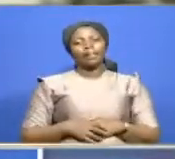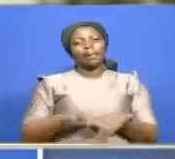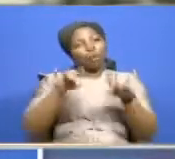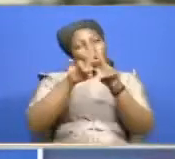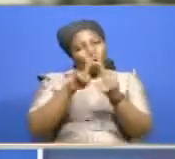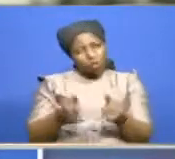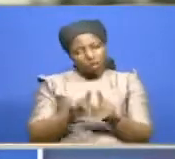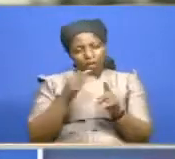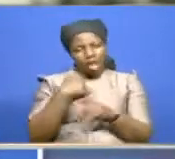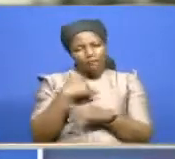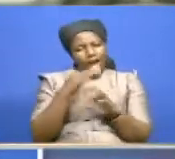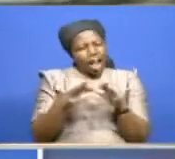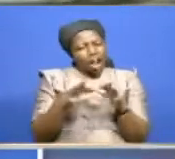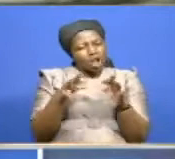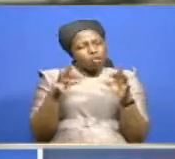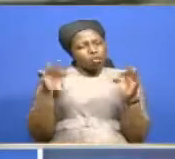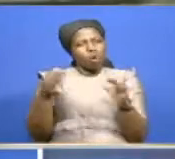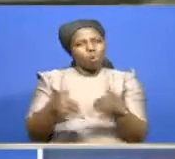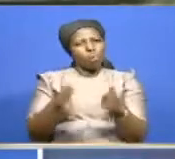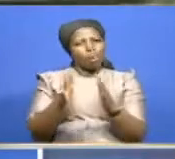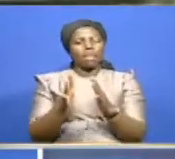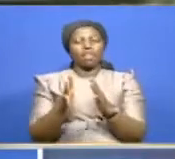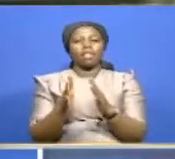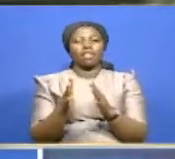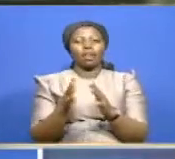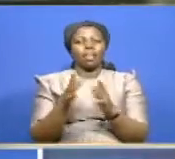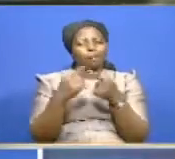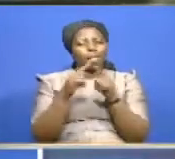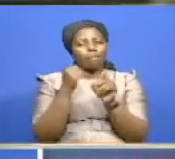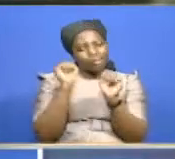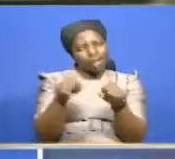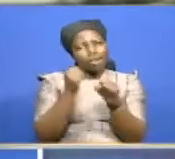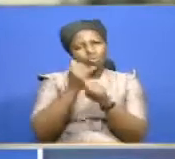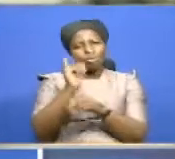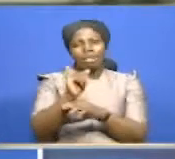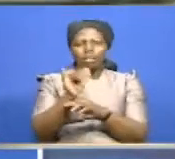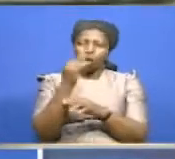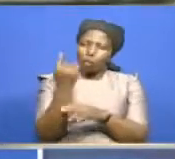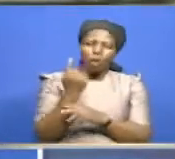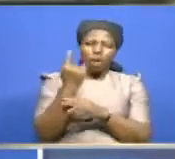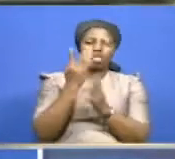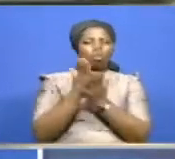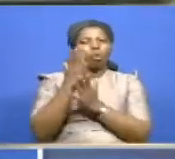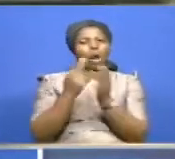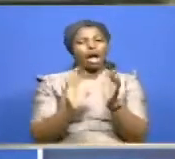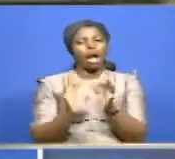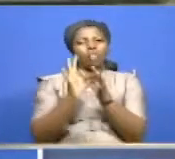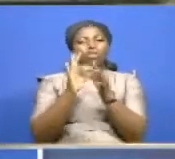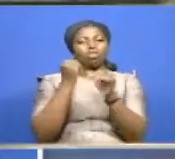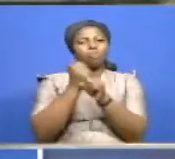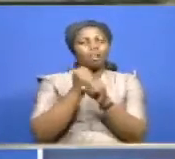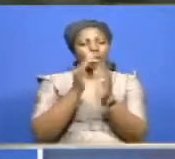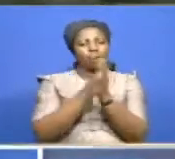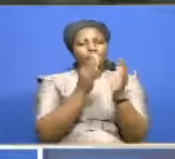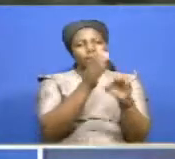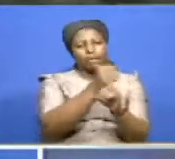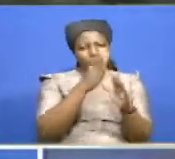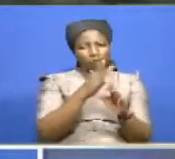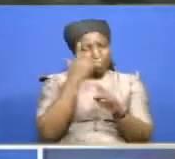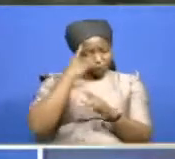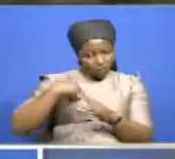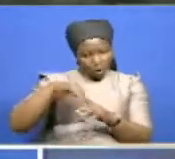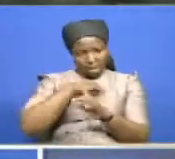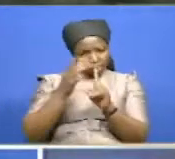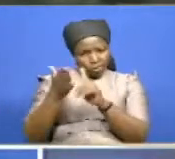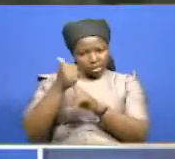have a long way to go, and only through the joint effort with stakeholders, we will be able to achieve our fundamental goals. And